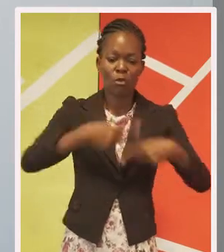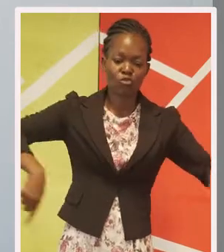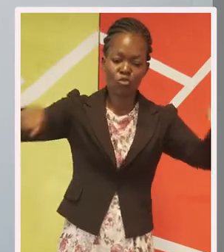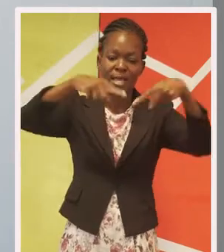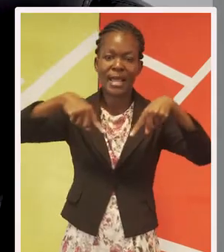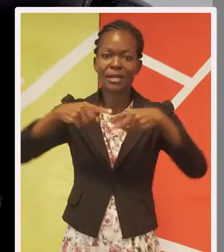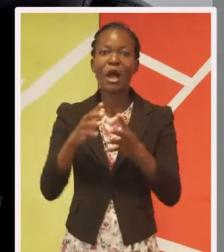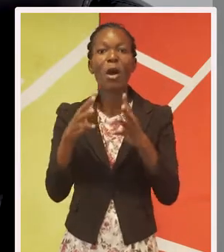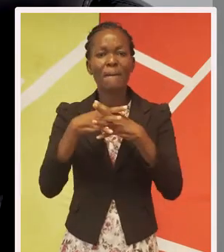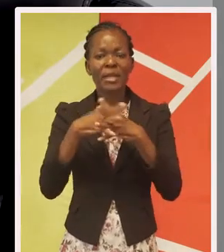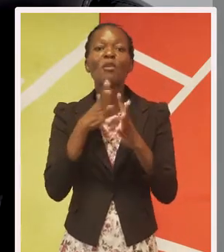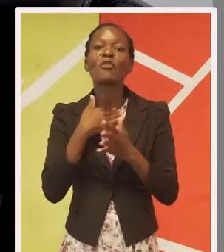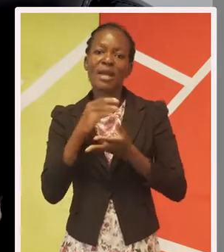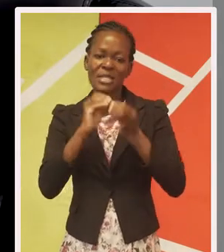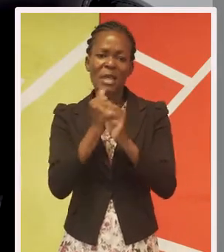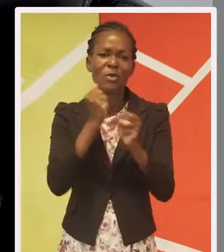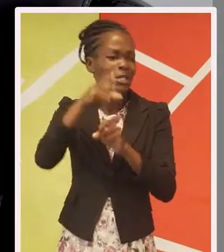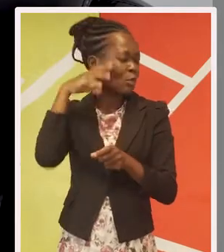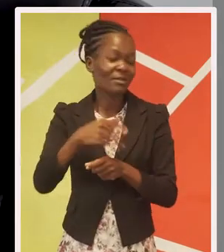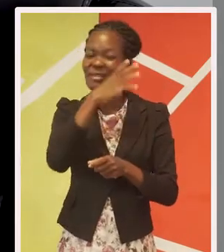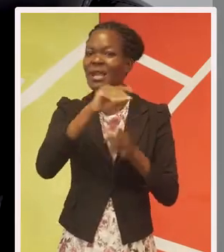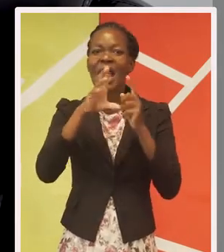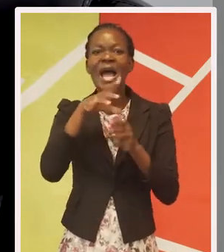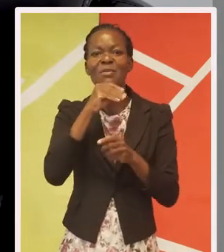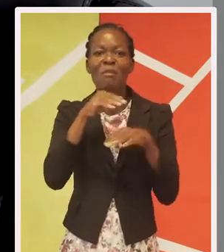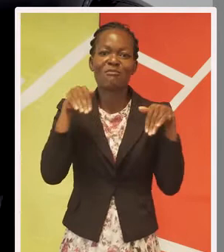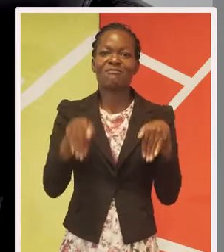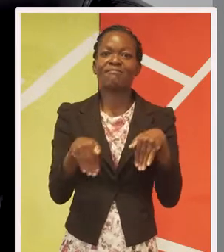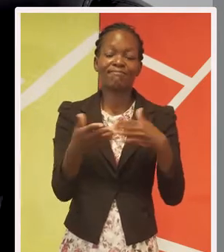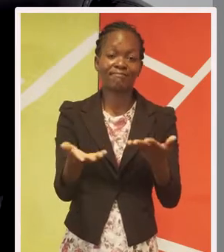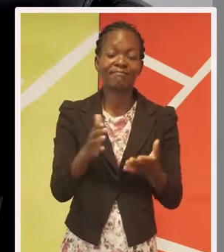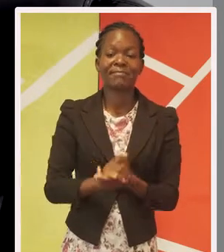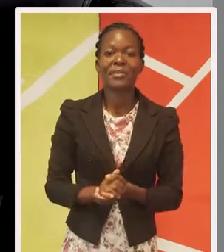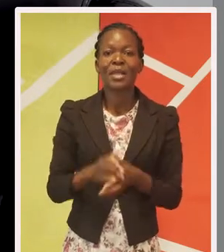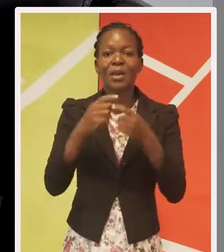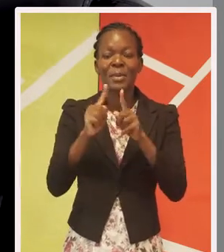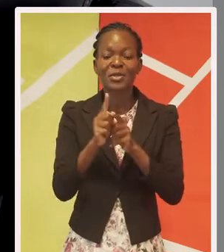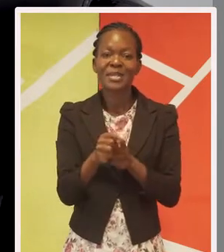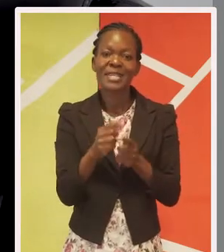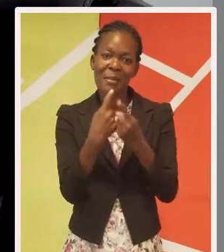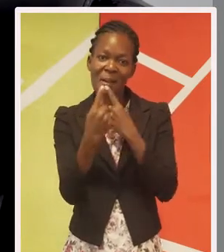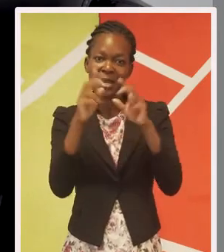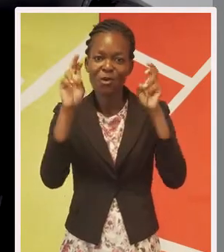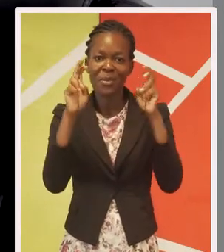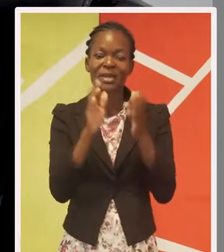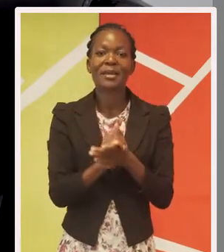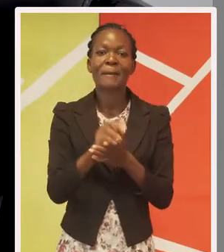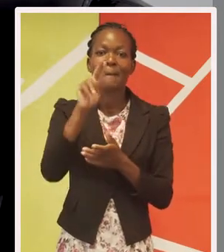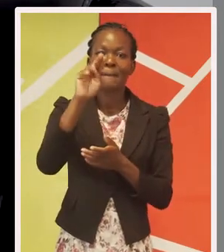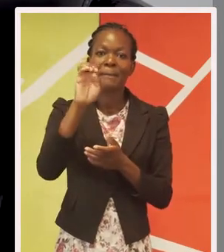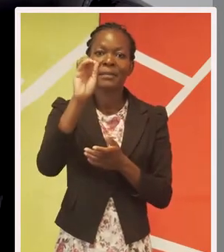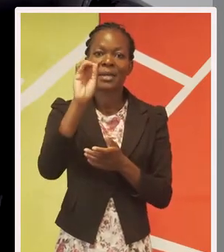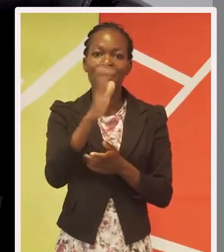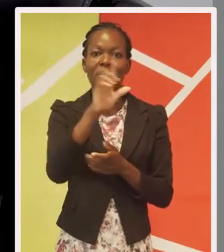them. And in looking at neoliberalism, when it takes away the role of the state